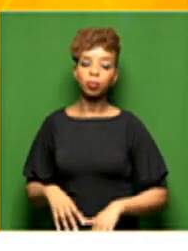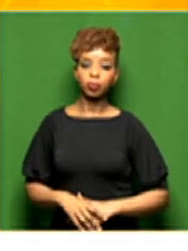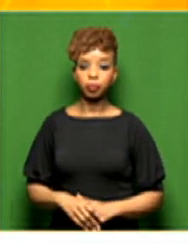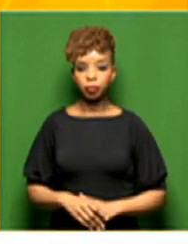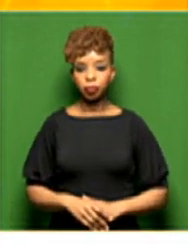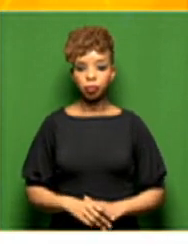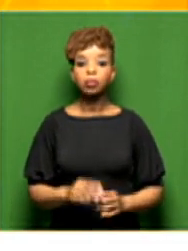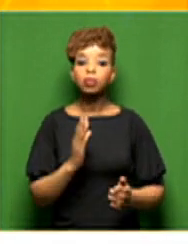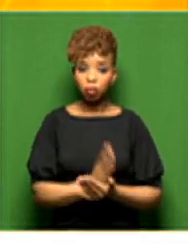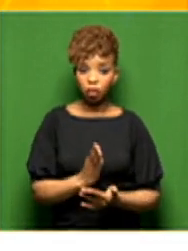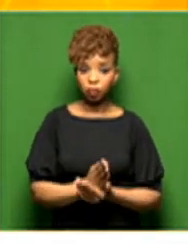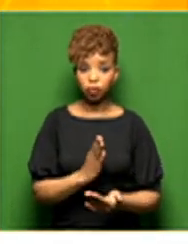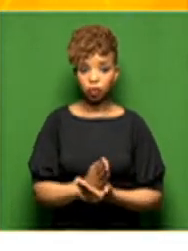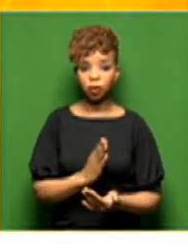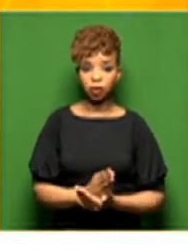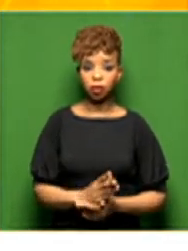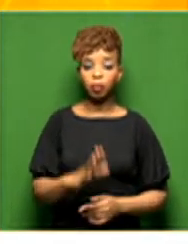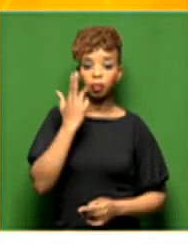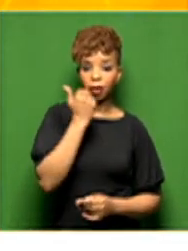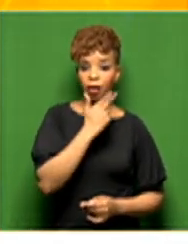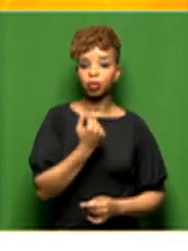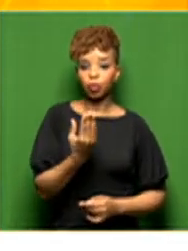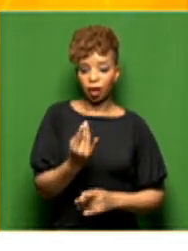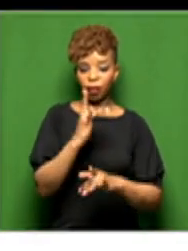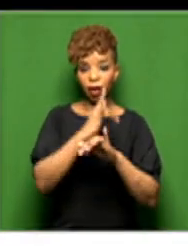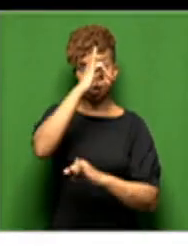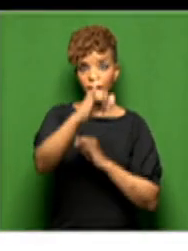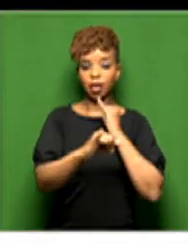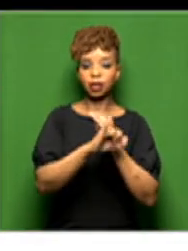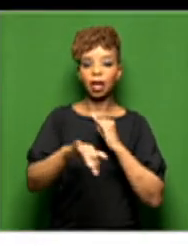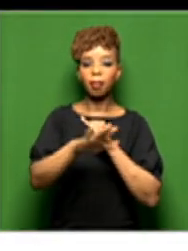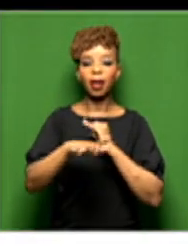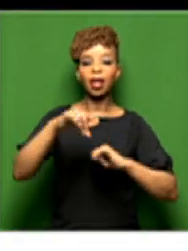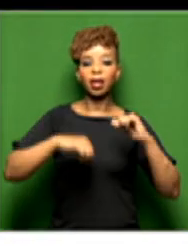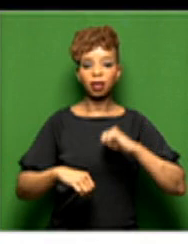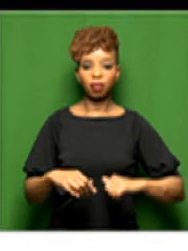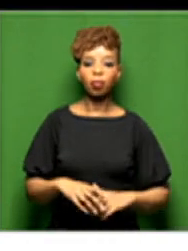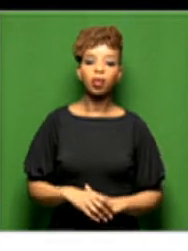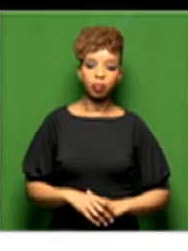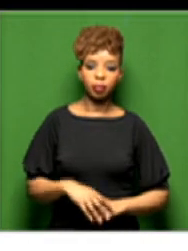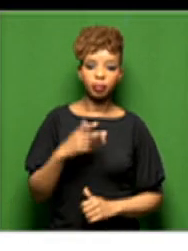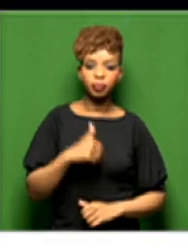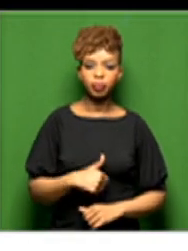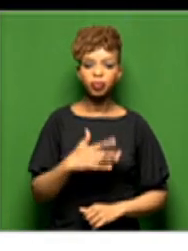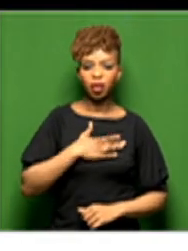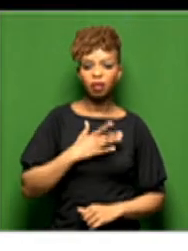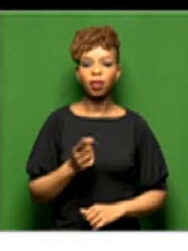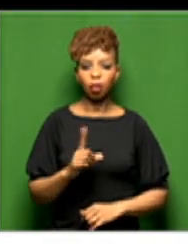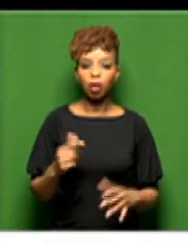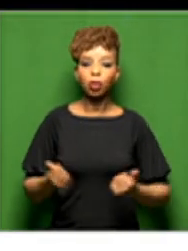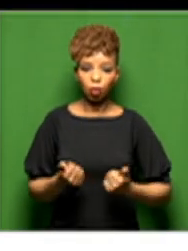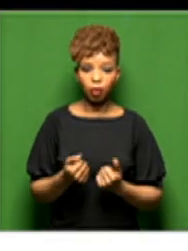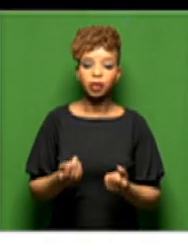Absolutely. It would be so amazing to have an international platform. And I already feel like with these international film festivals, I already have